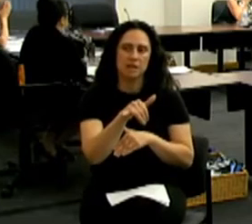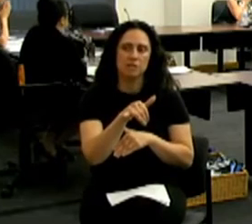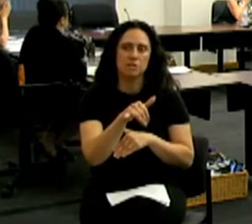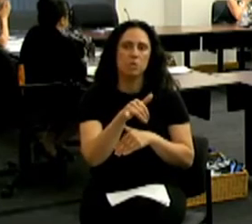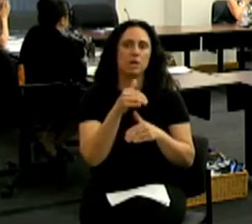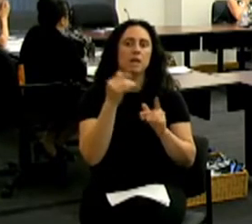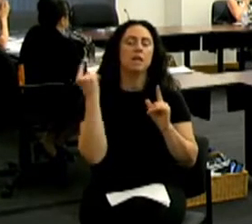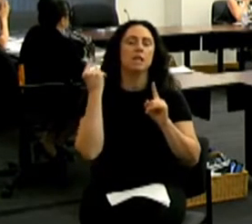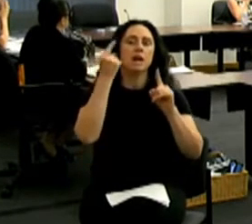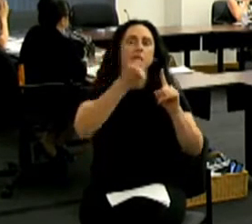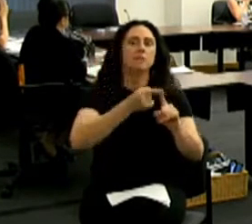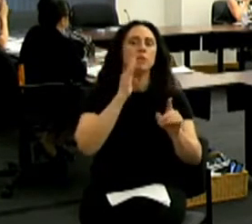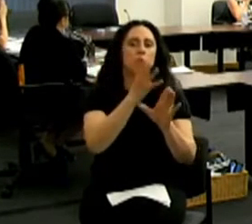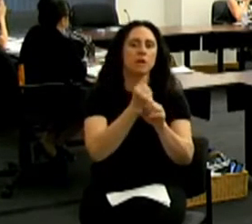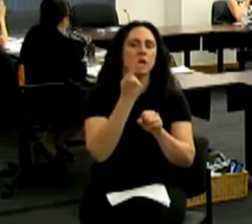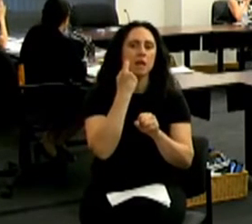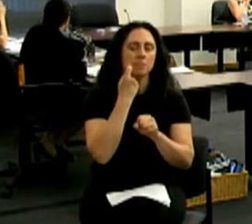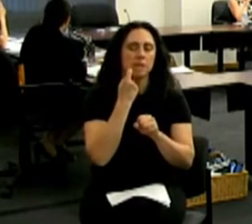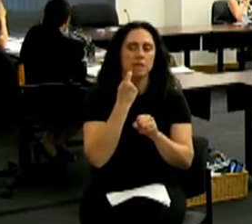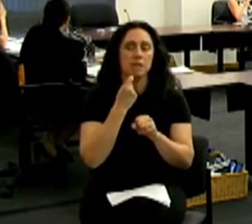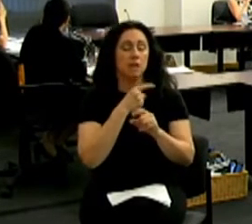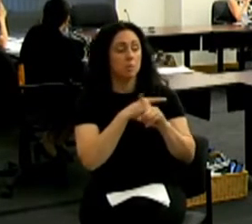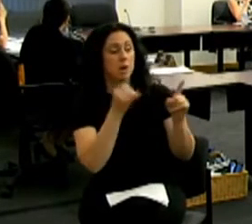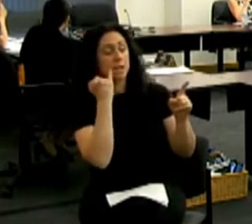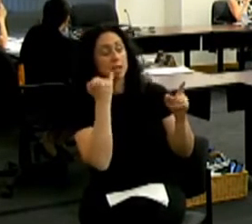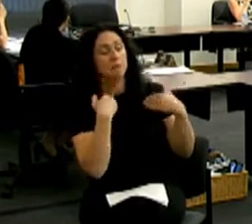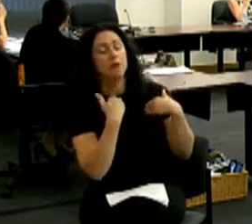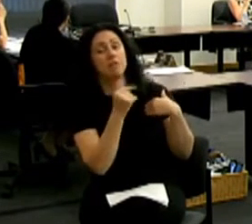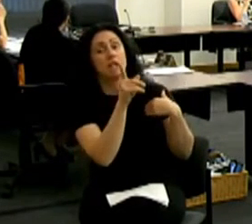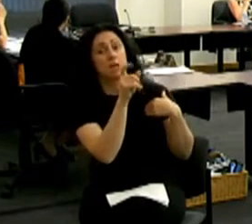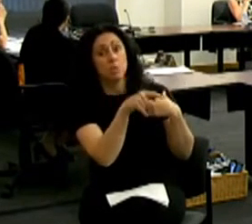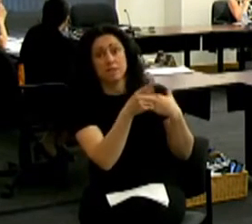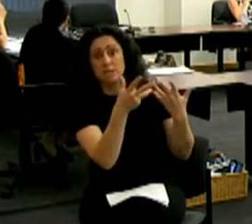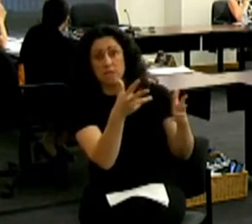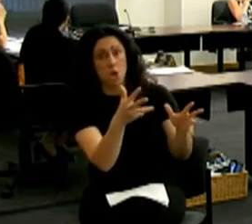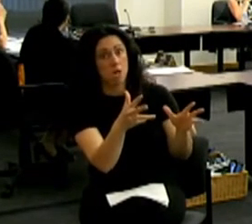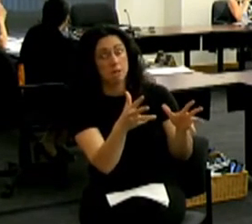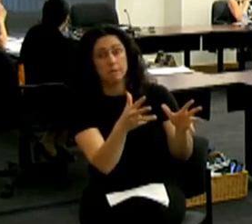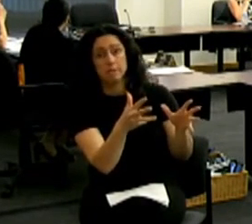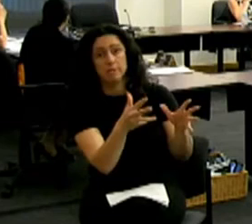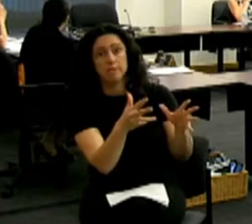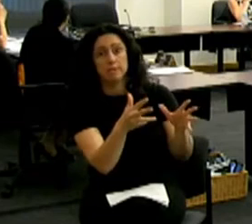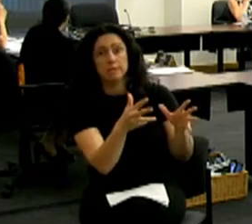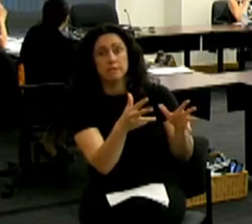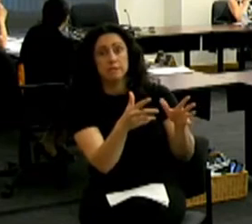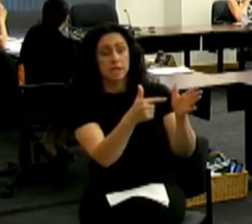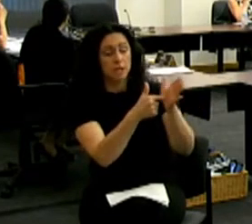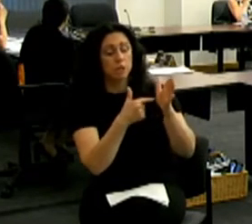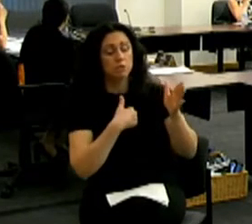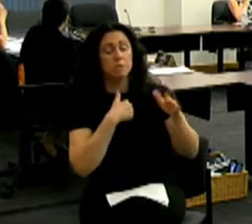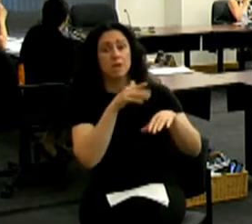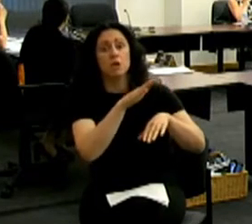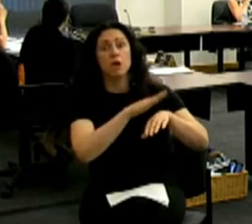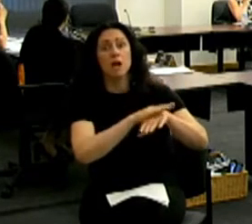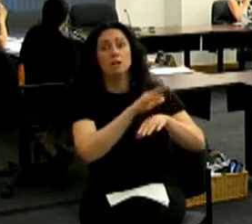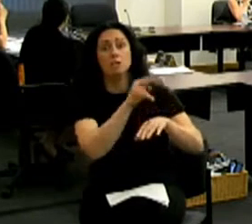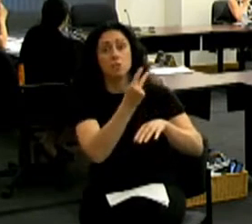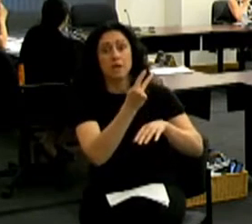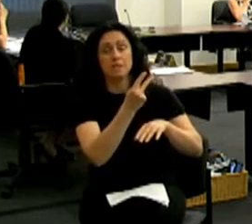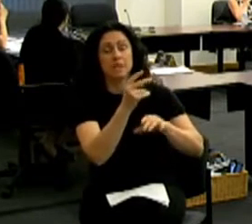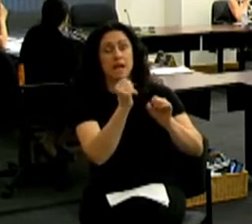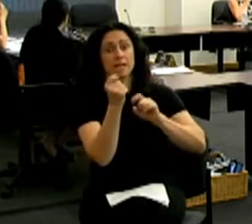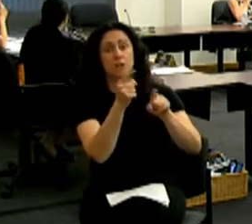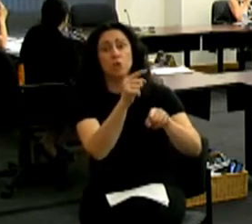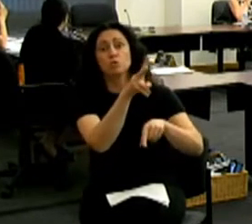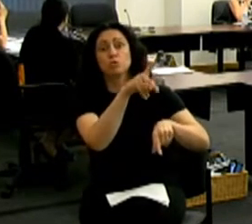So next month you'll get an update from Leggett. If you have any questions at all, the show's being run twice. I get to go 2